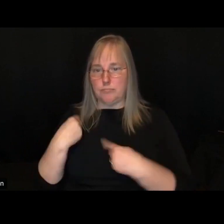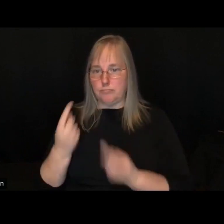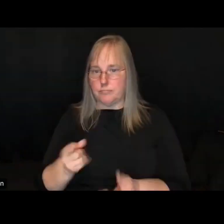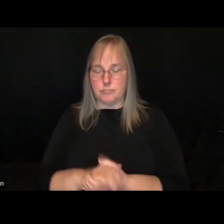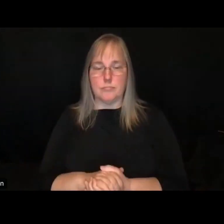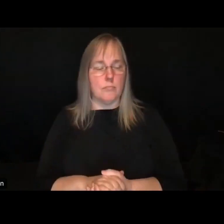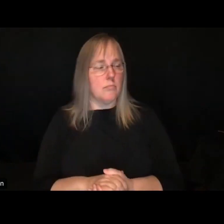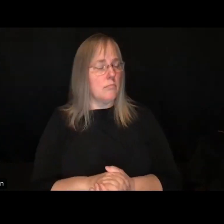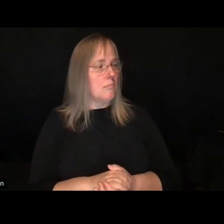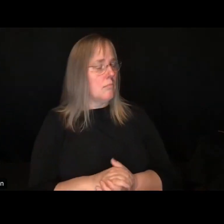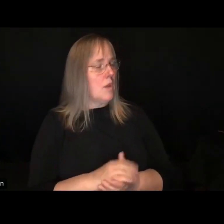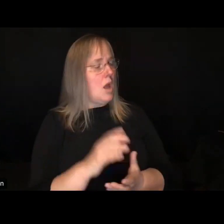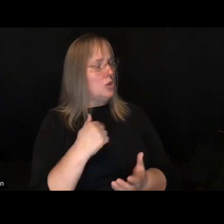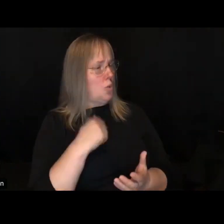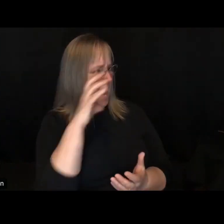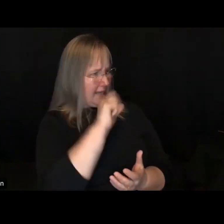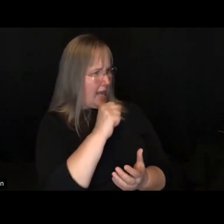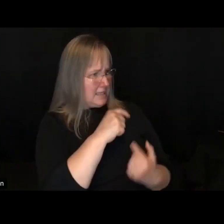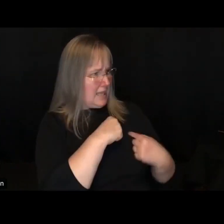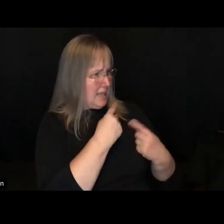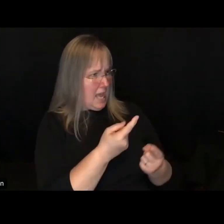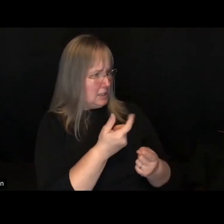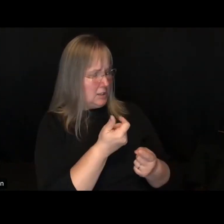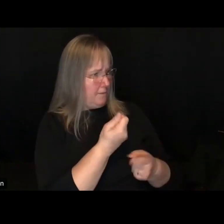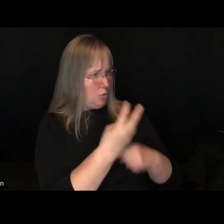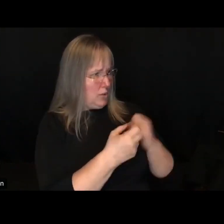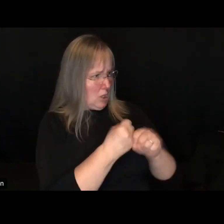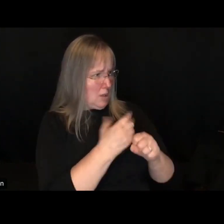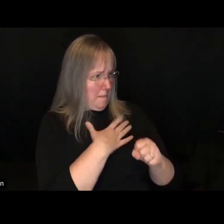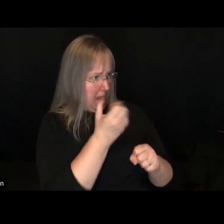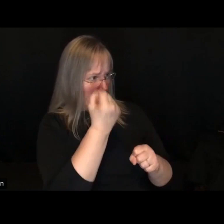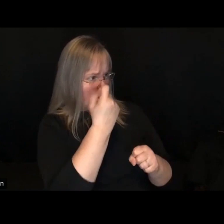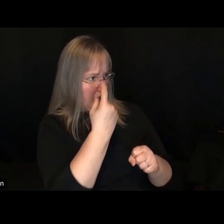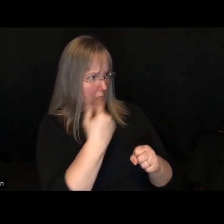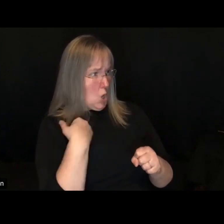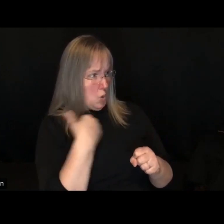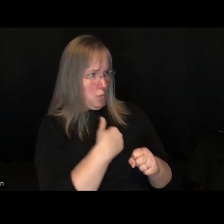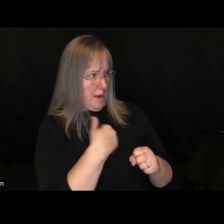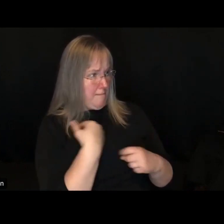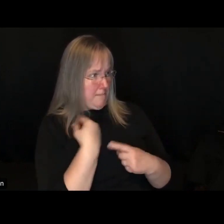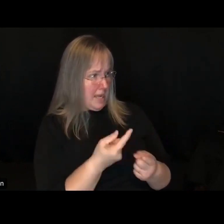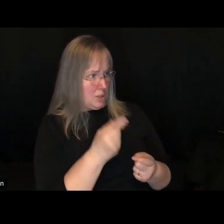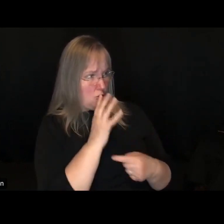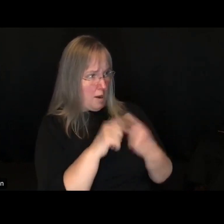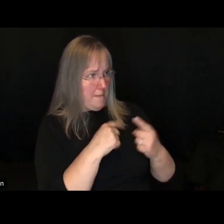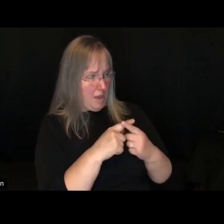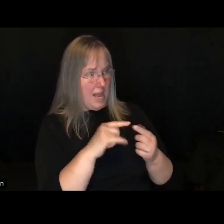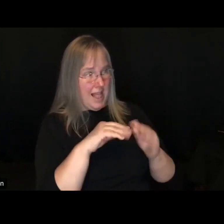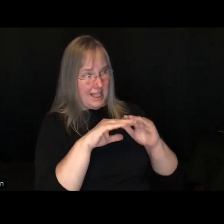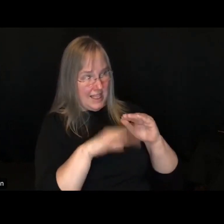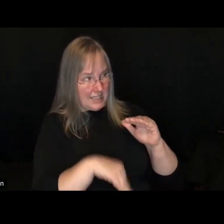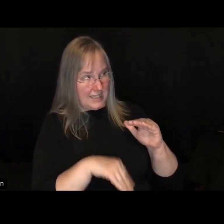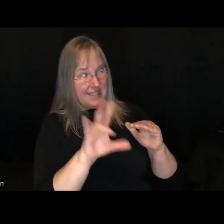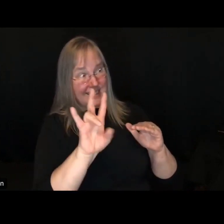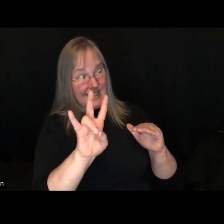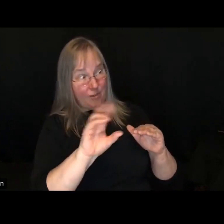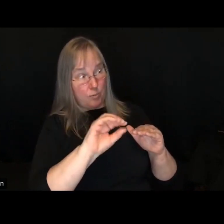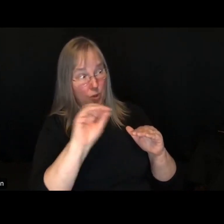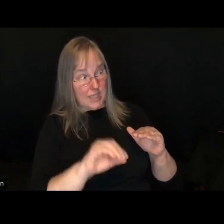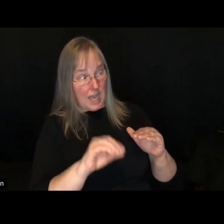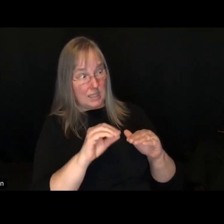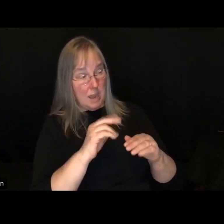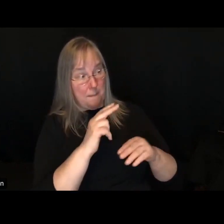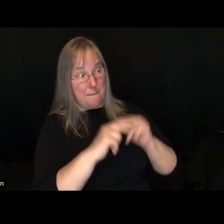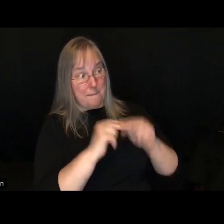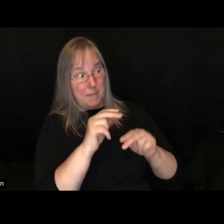I guess the last few years, my understanding is that we've been talking that there was less than 7%